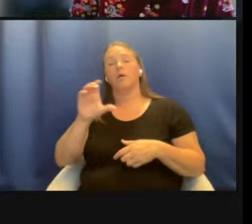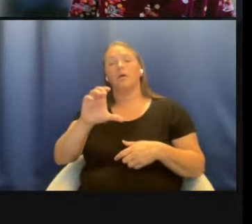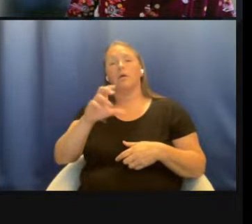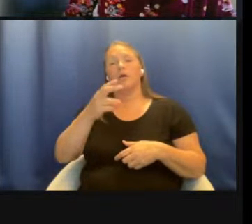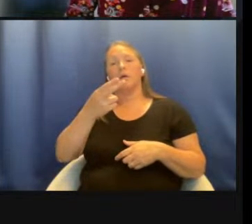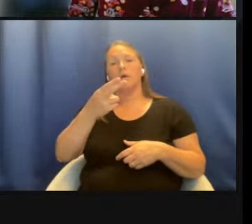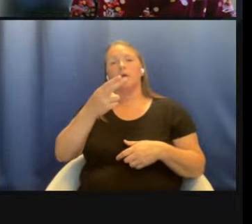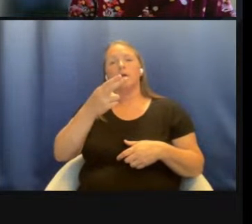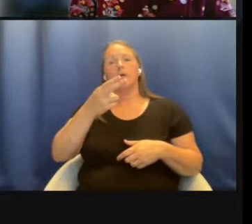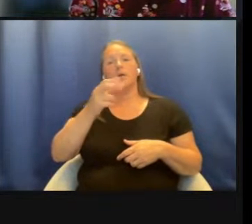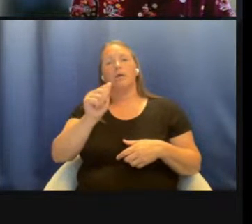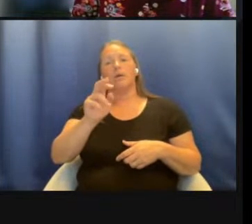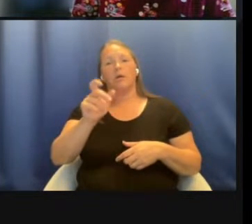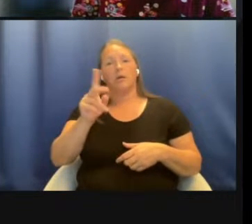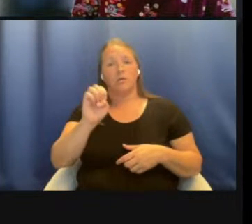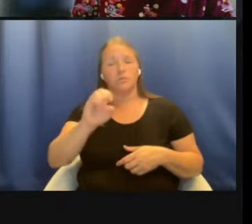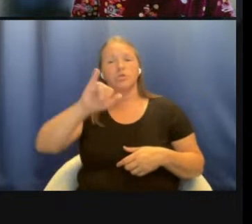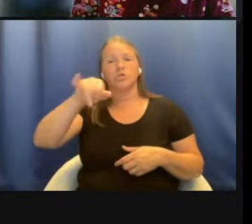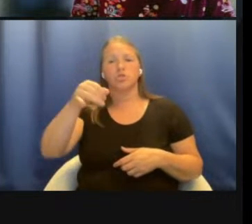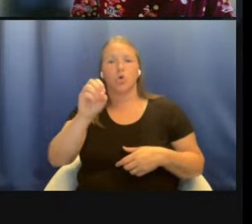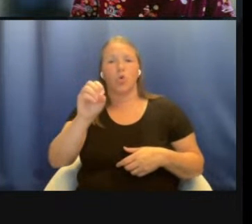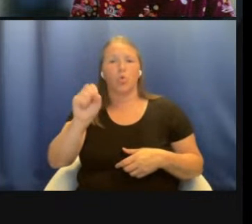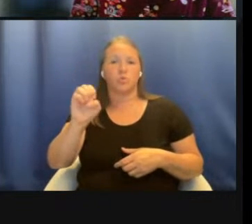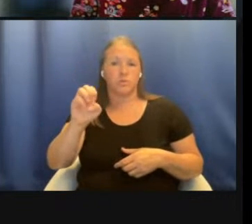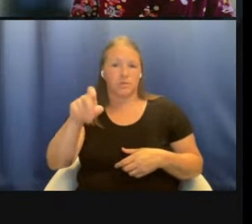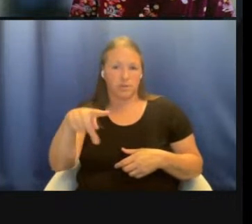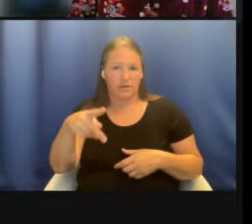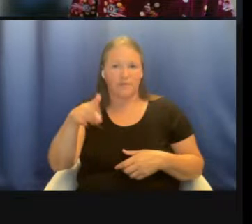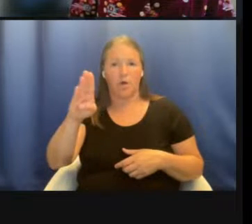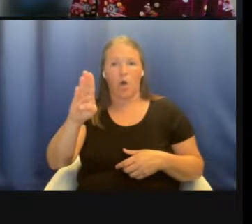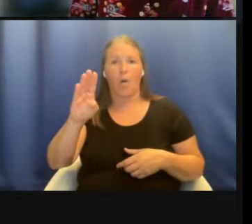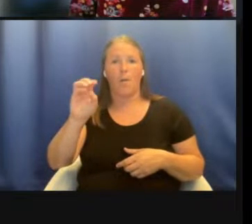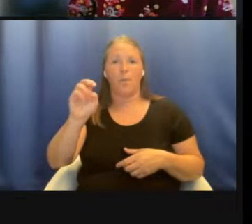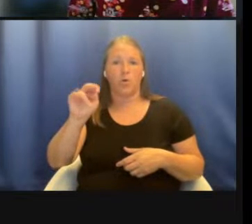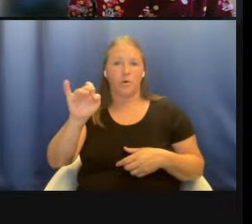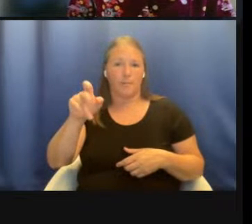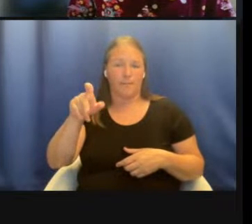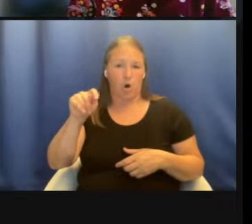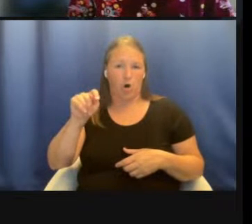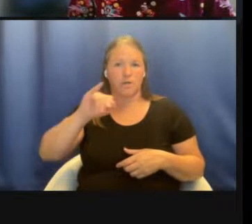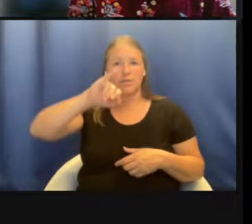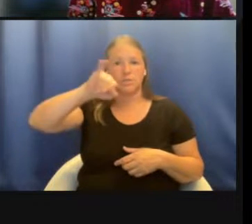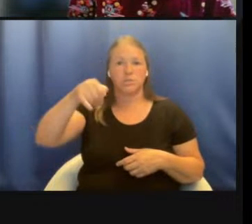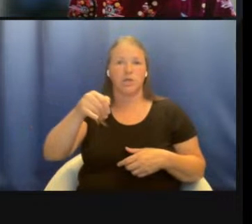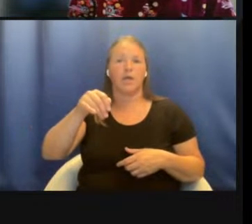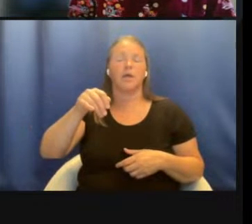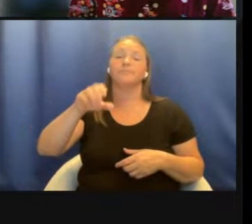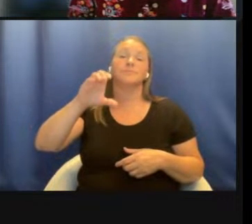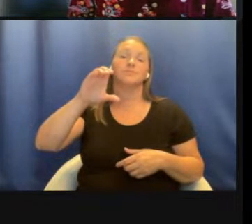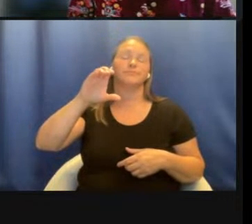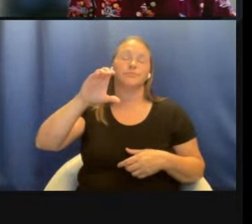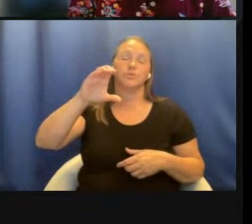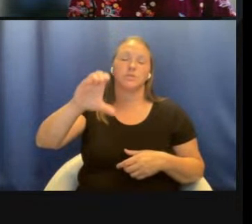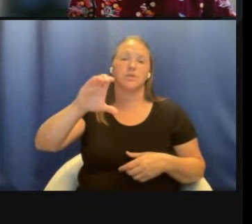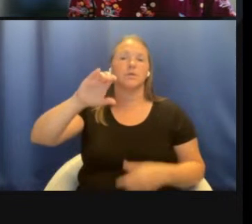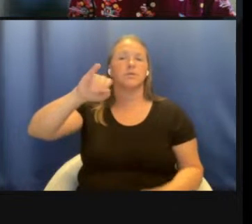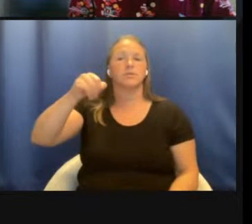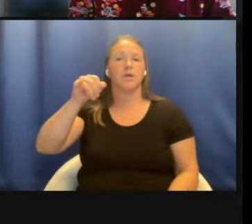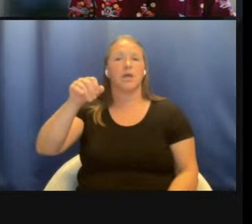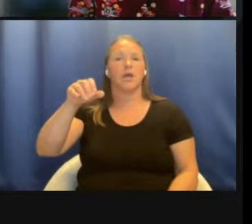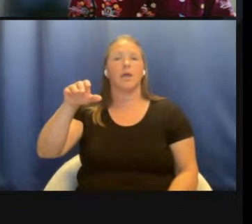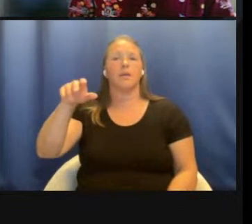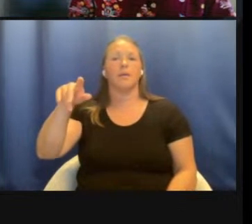for himself, a distinctly American course for himself, is actually the grandson who